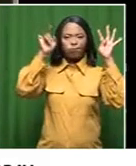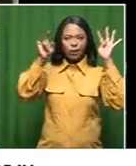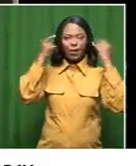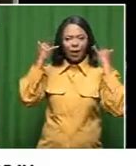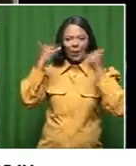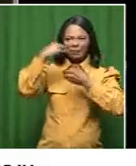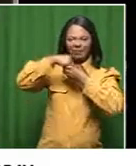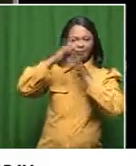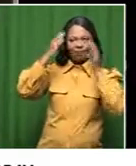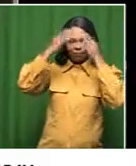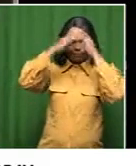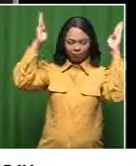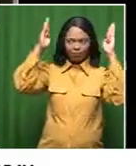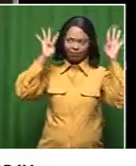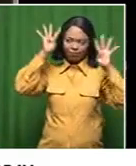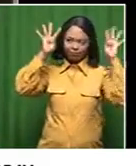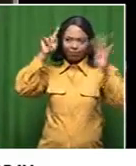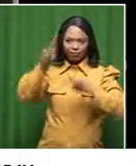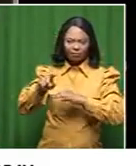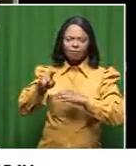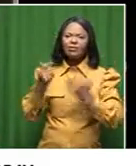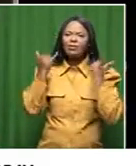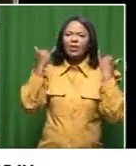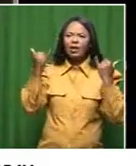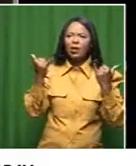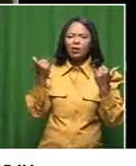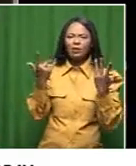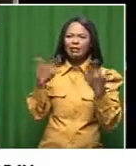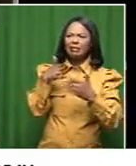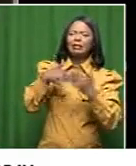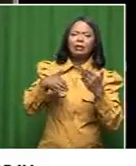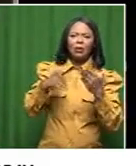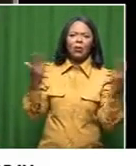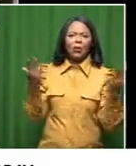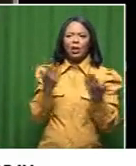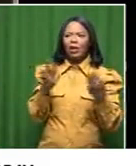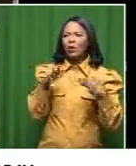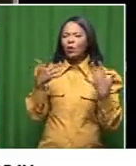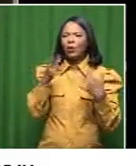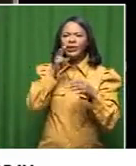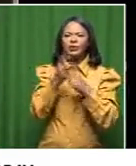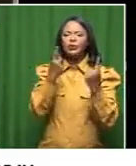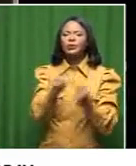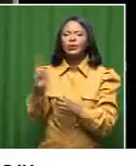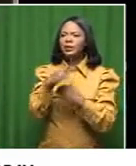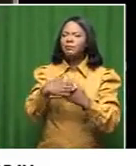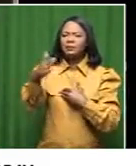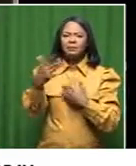boxes. So let's talk about that. Where are we stuck and what should we preferably be looking towards doing?